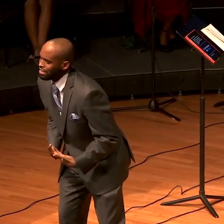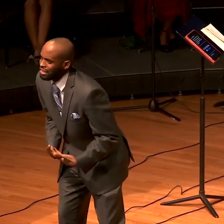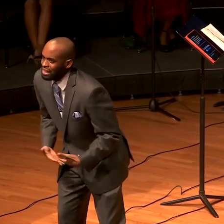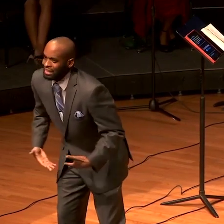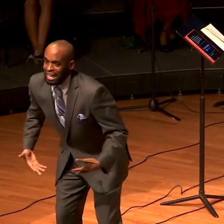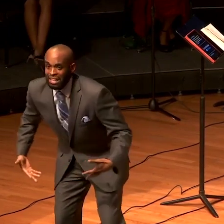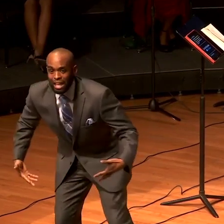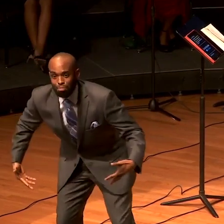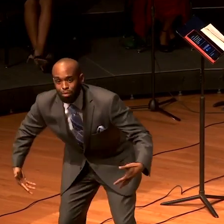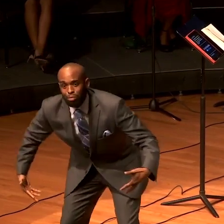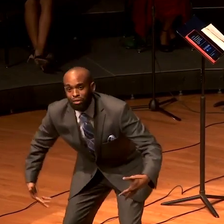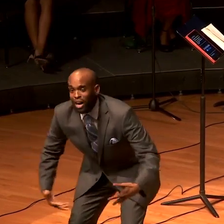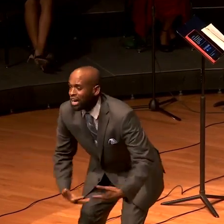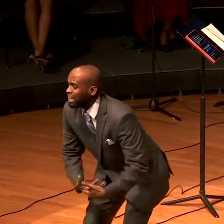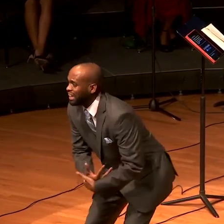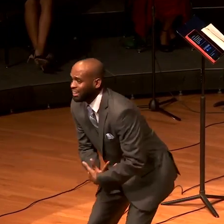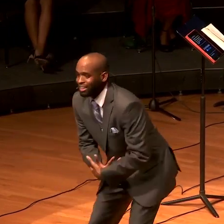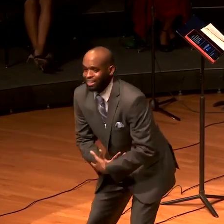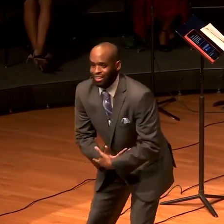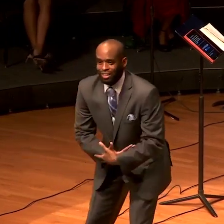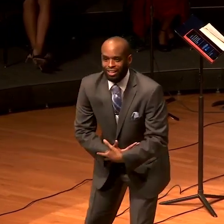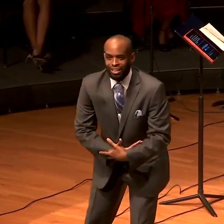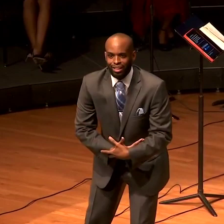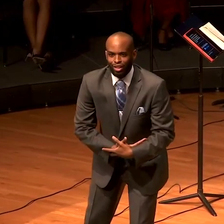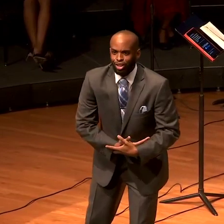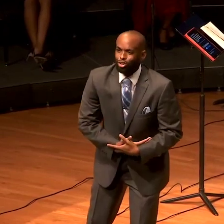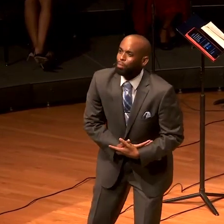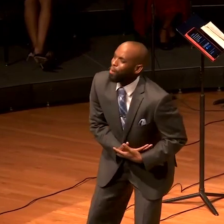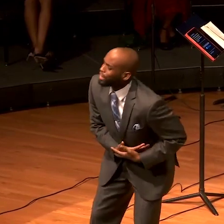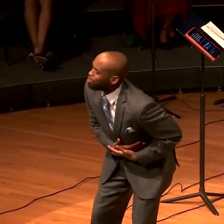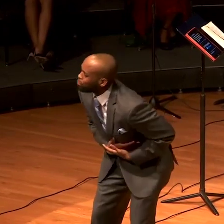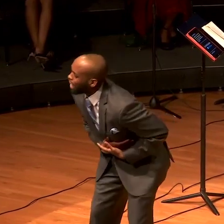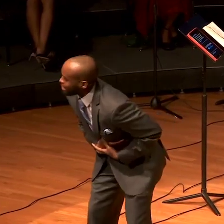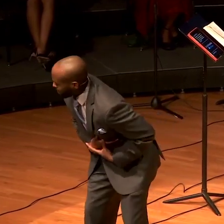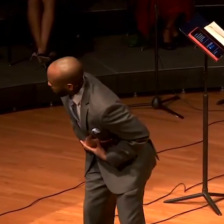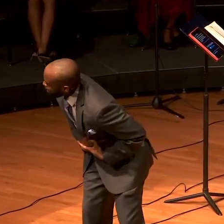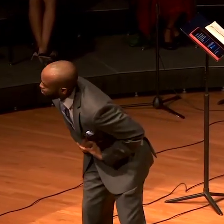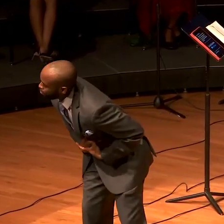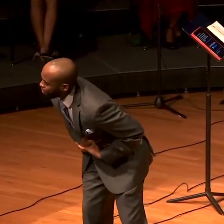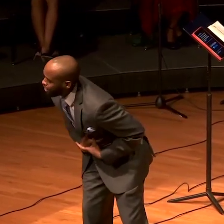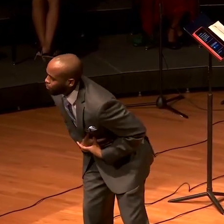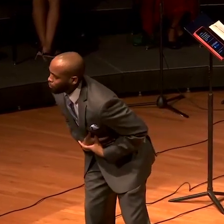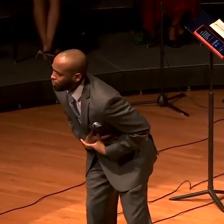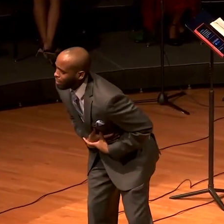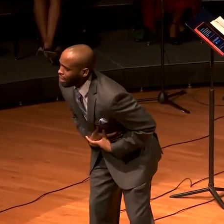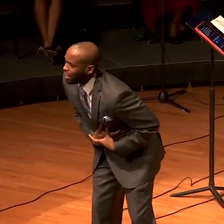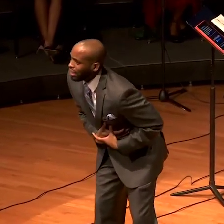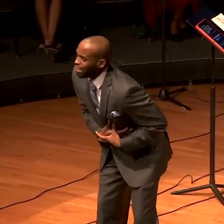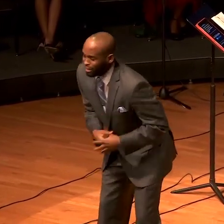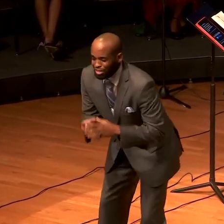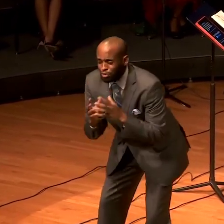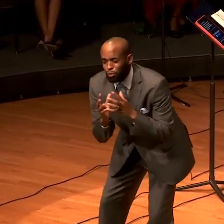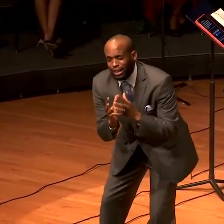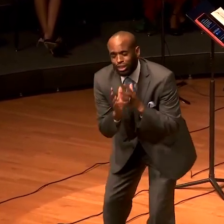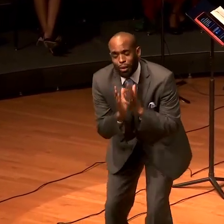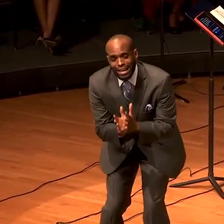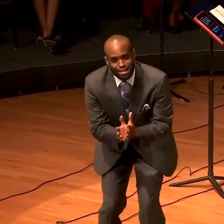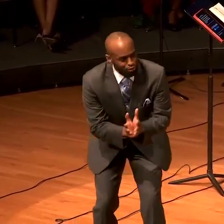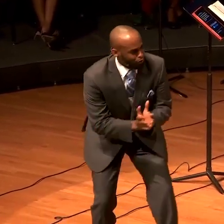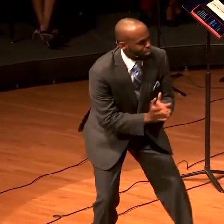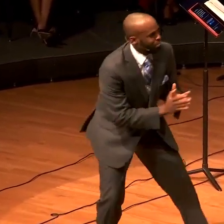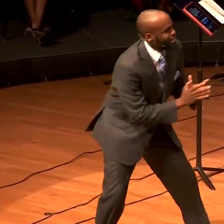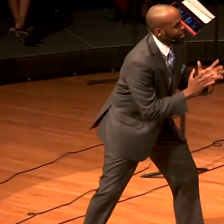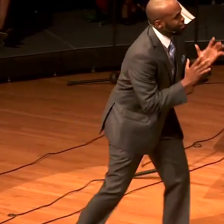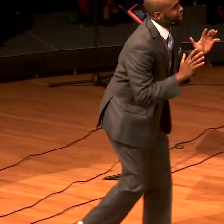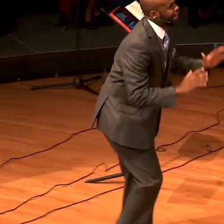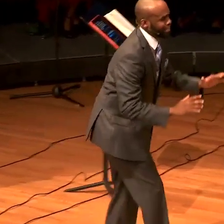says that in that moment of hugging, the boy comes back to life. Now, this is really